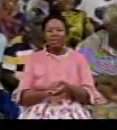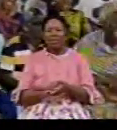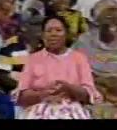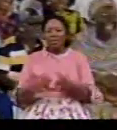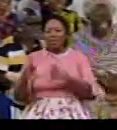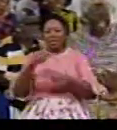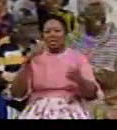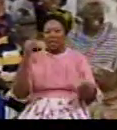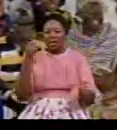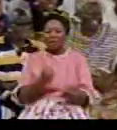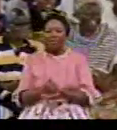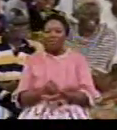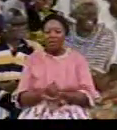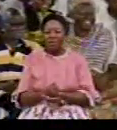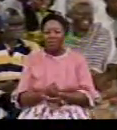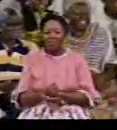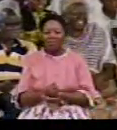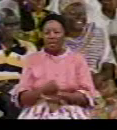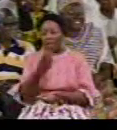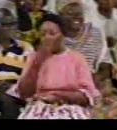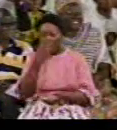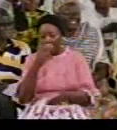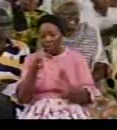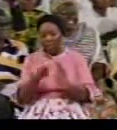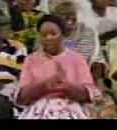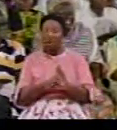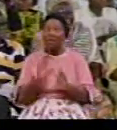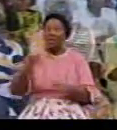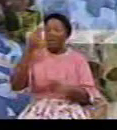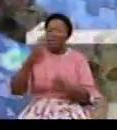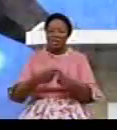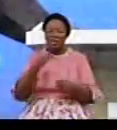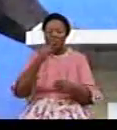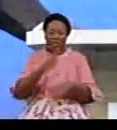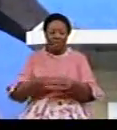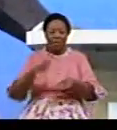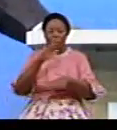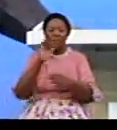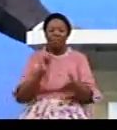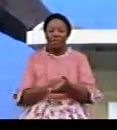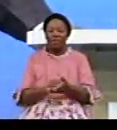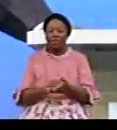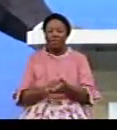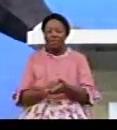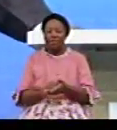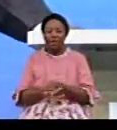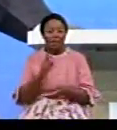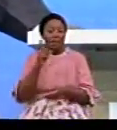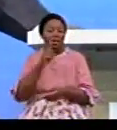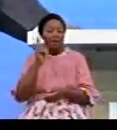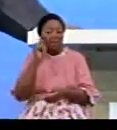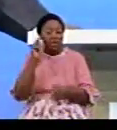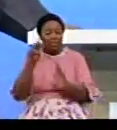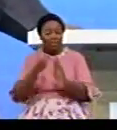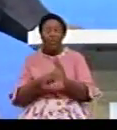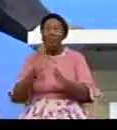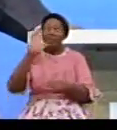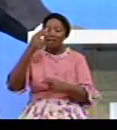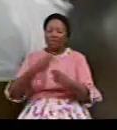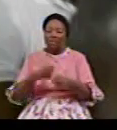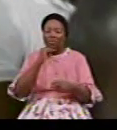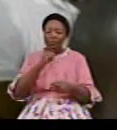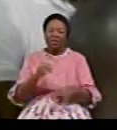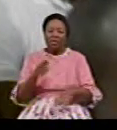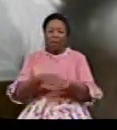I will get to heaven because I accept him to reign in my heart,